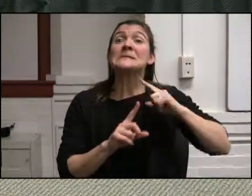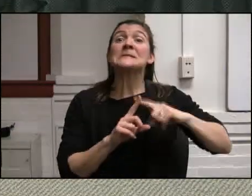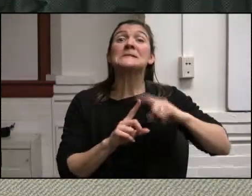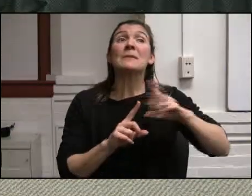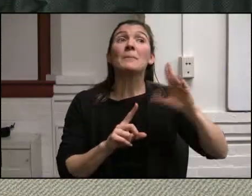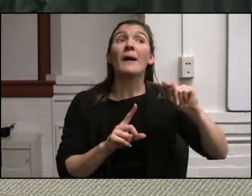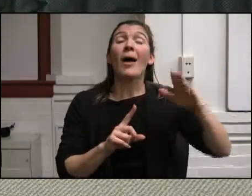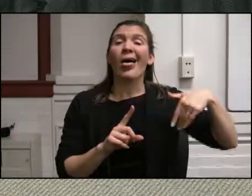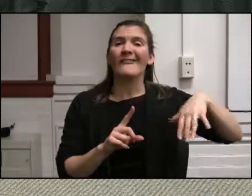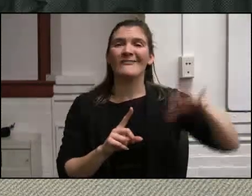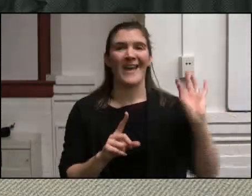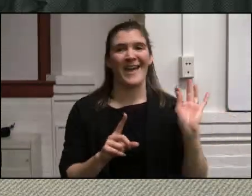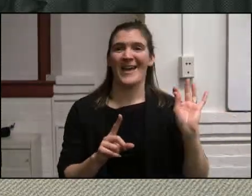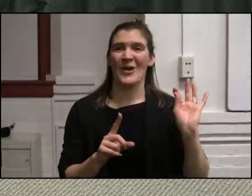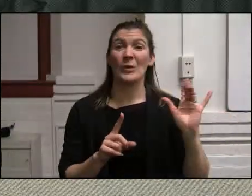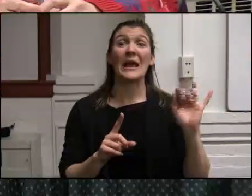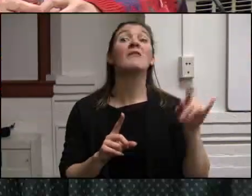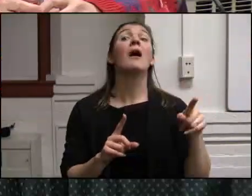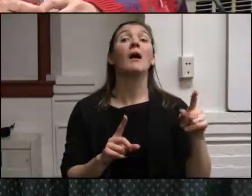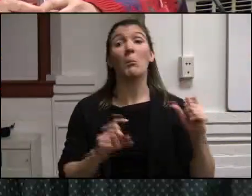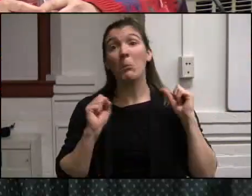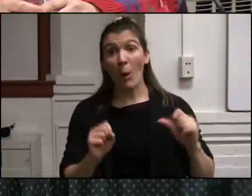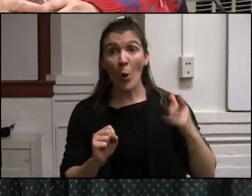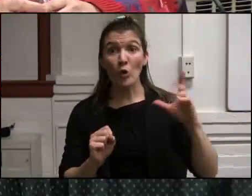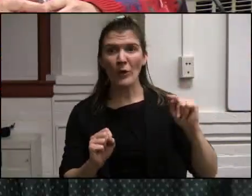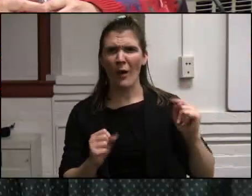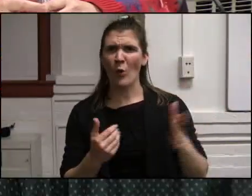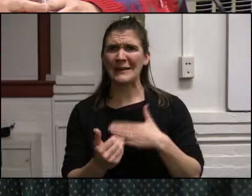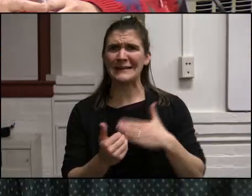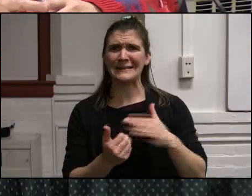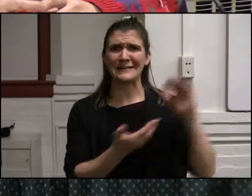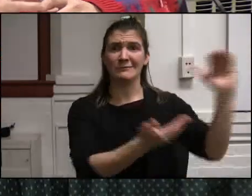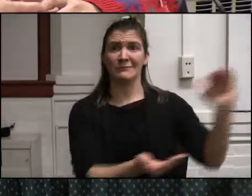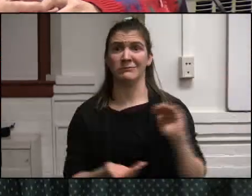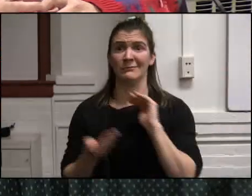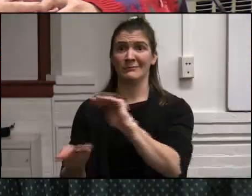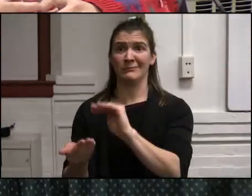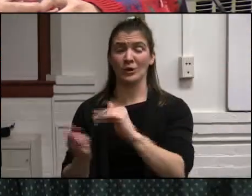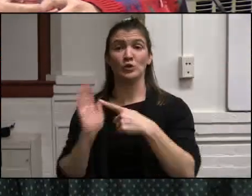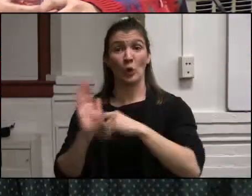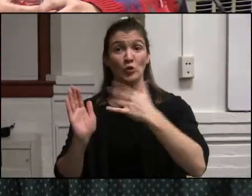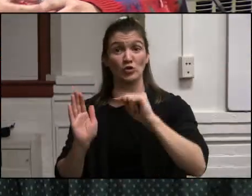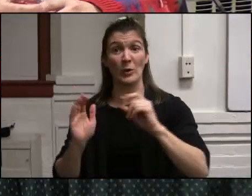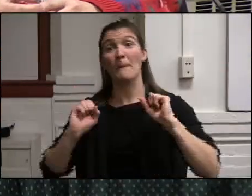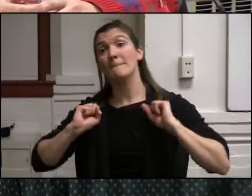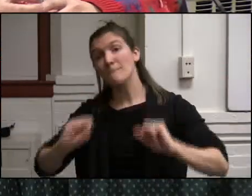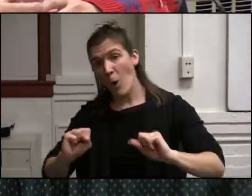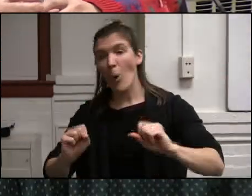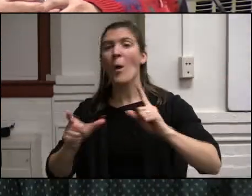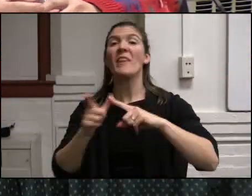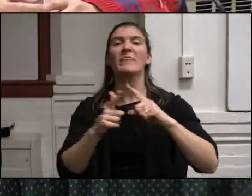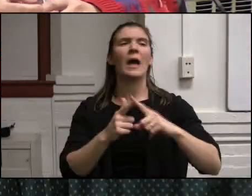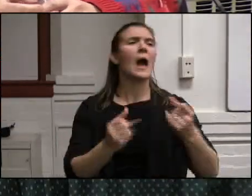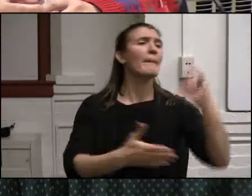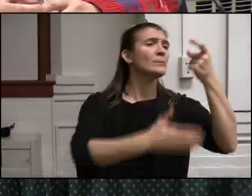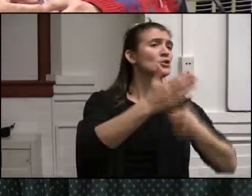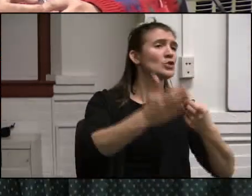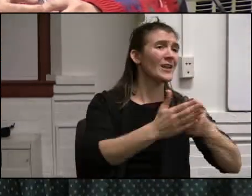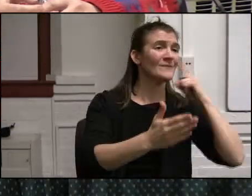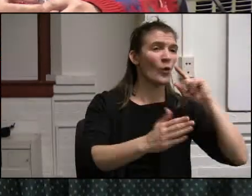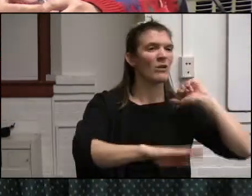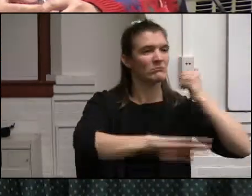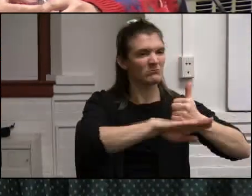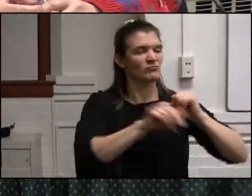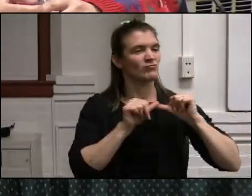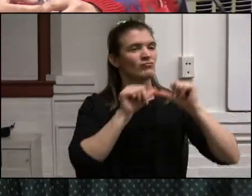yet. So if we can find a grant that we could bring to you in January together with the information about the systems